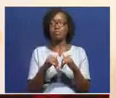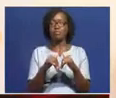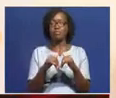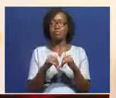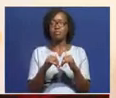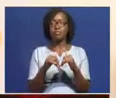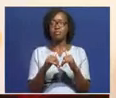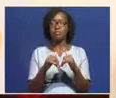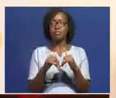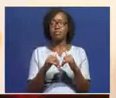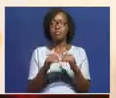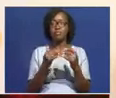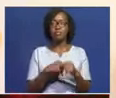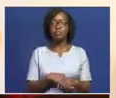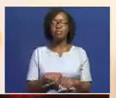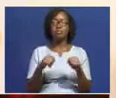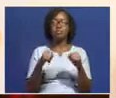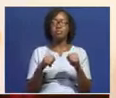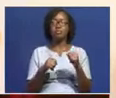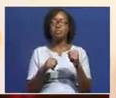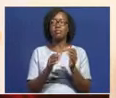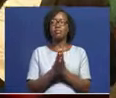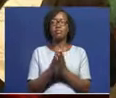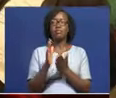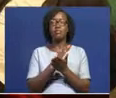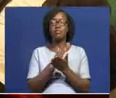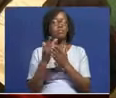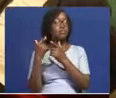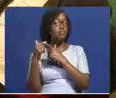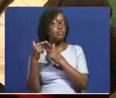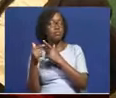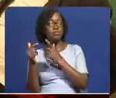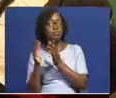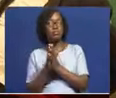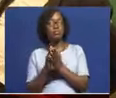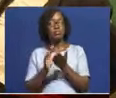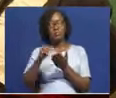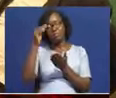in conventions, to be able to share their own experiences and learn from each other.